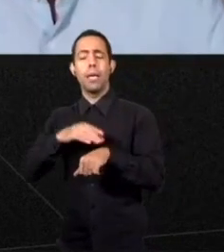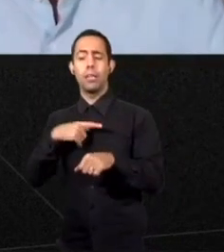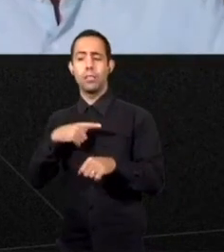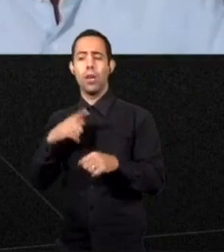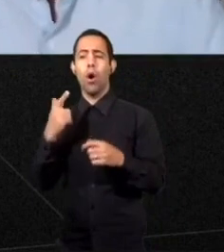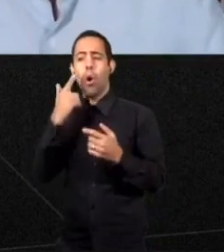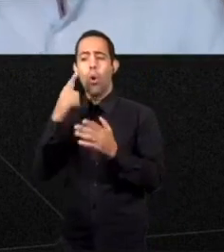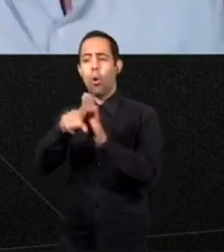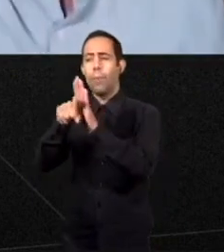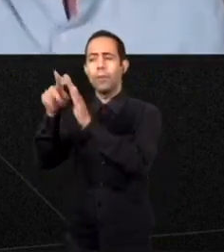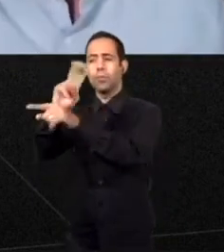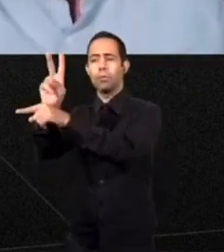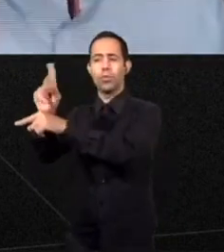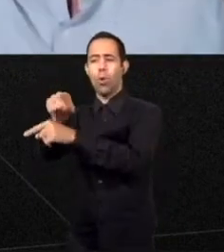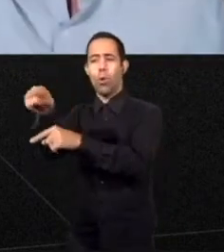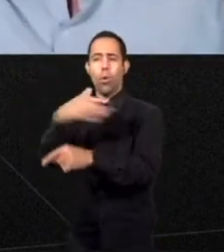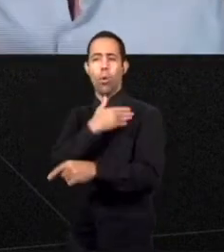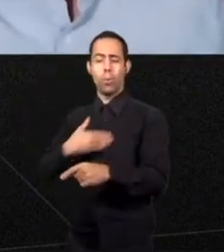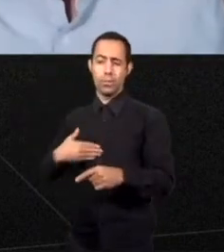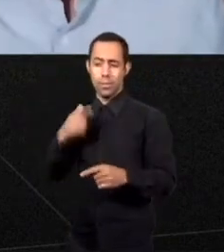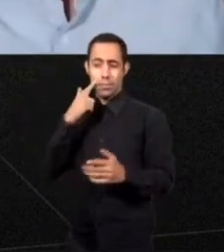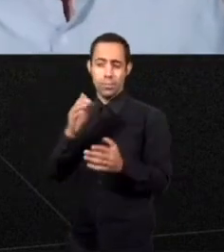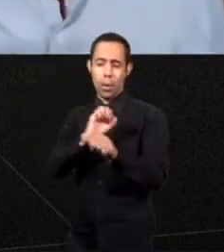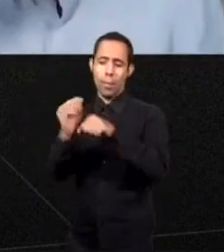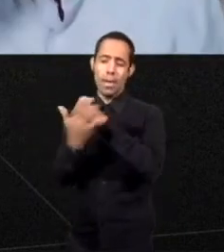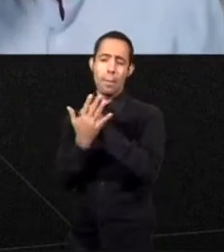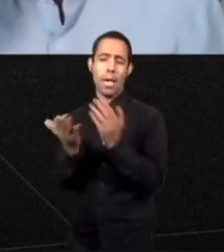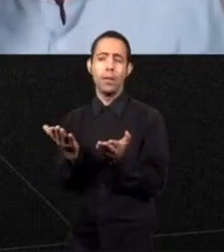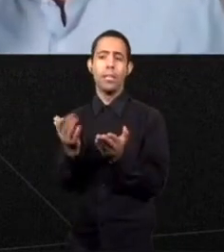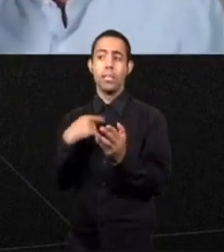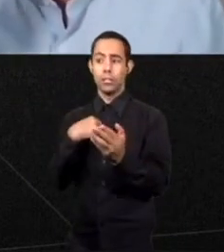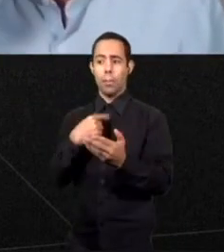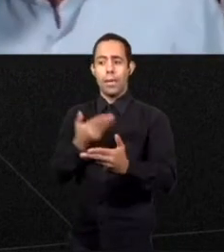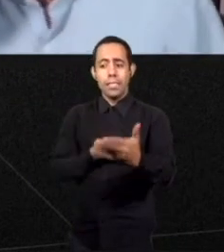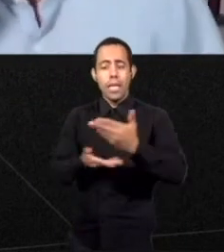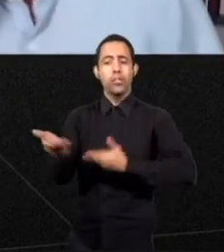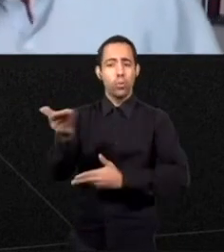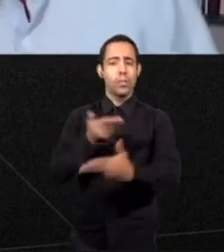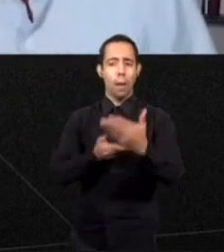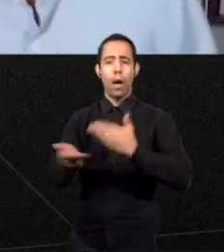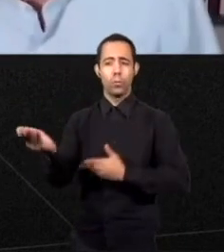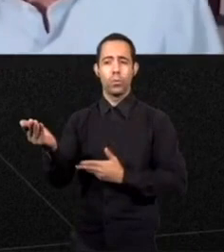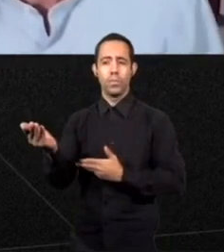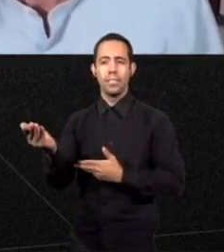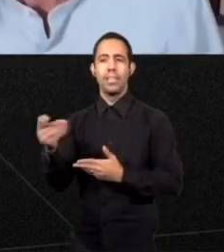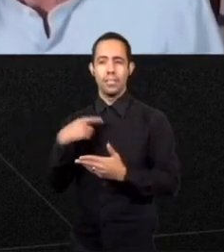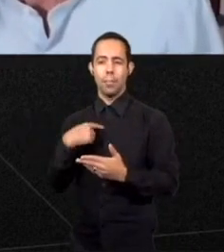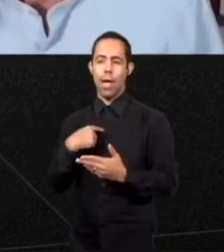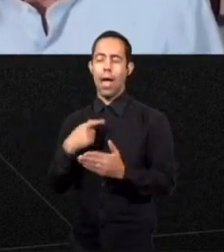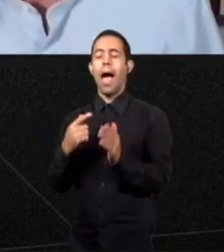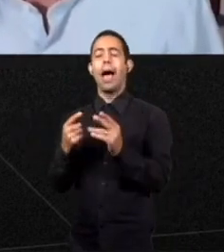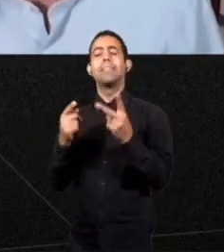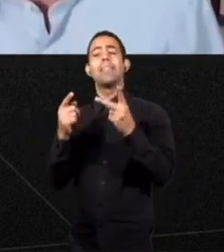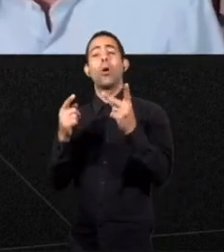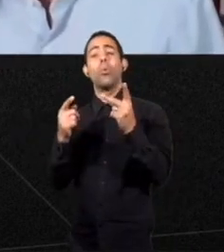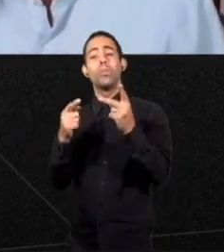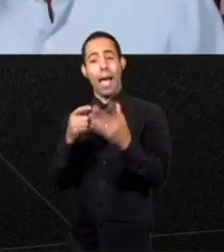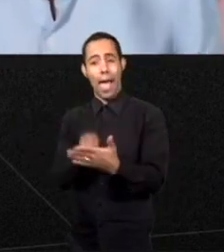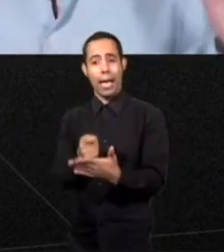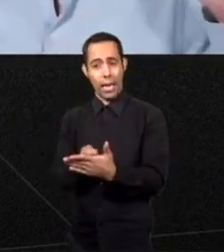of the pandemic. It should go both ways. And that's the second rule. And the third rule is